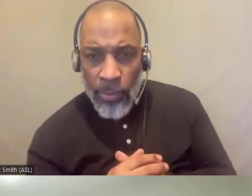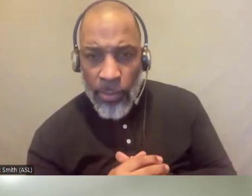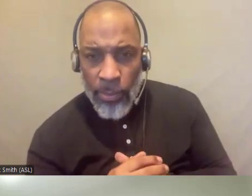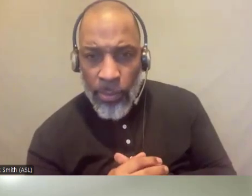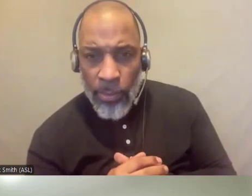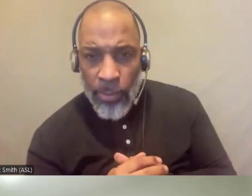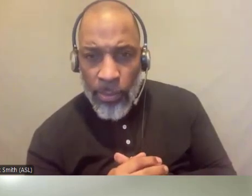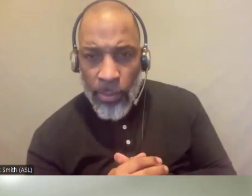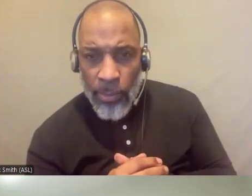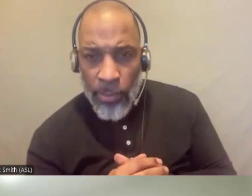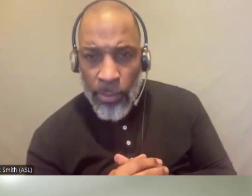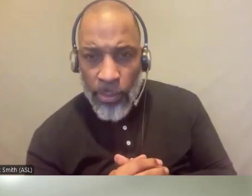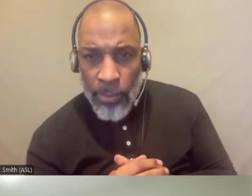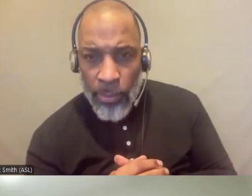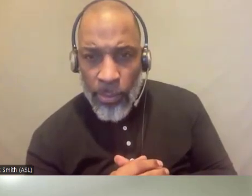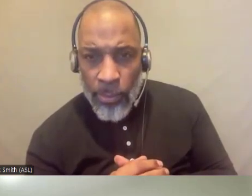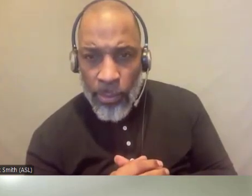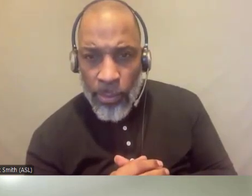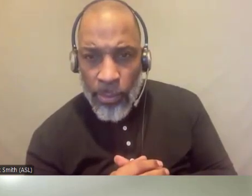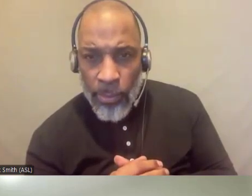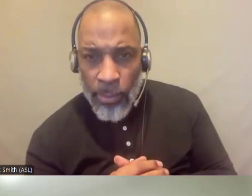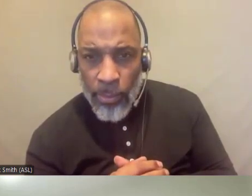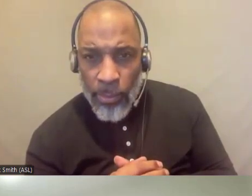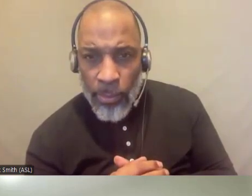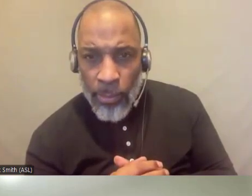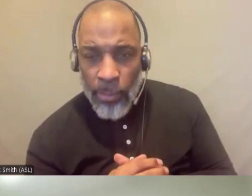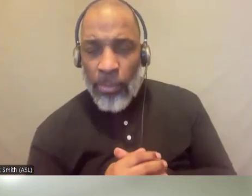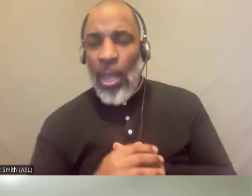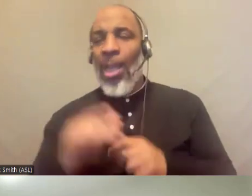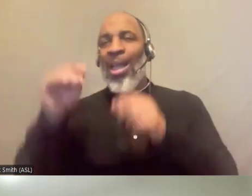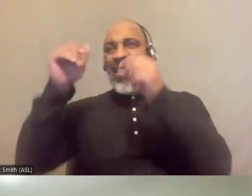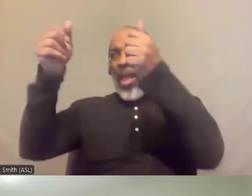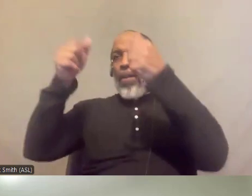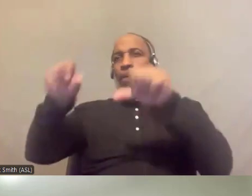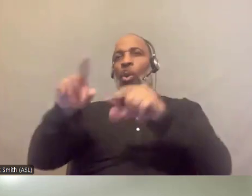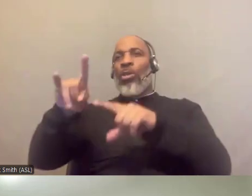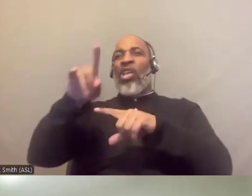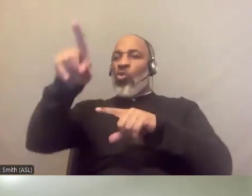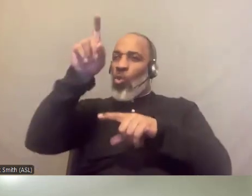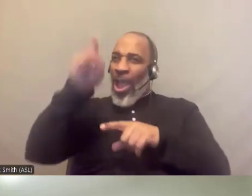employer have that requirement in their job posting?